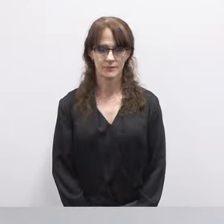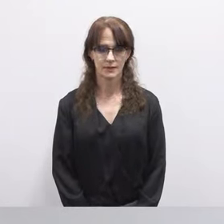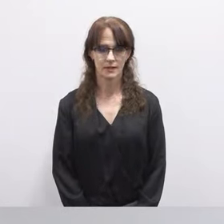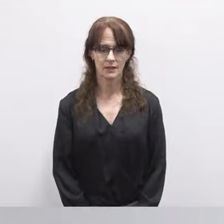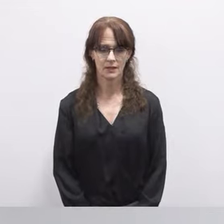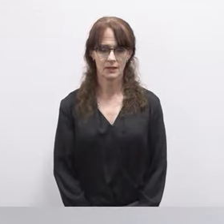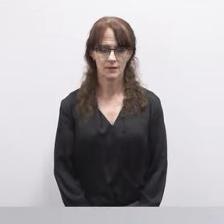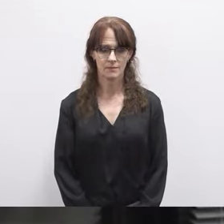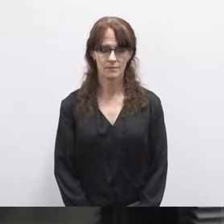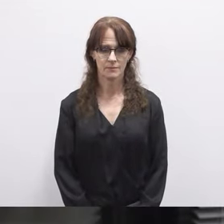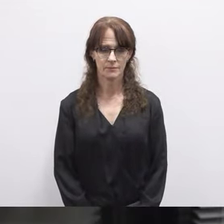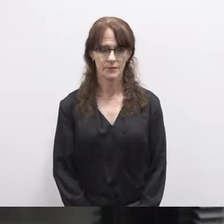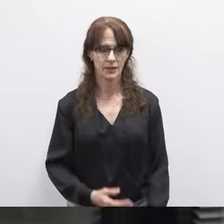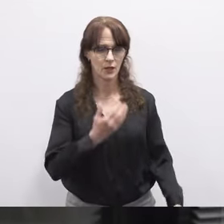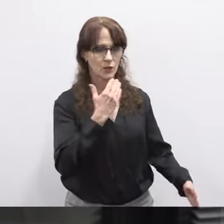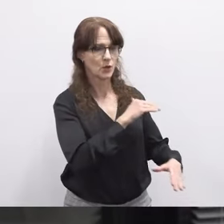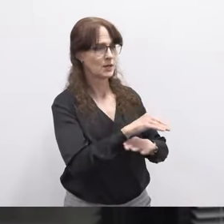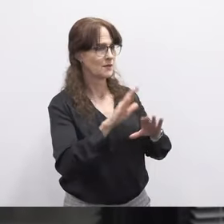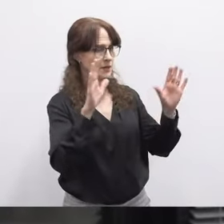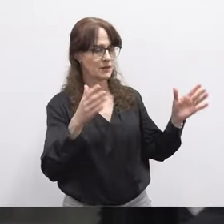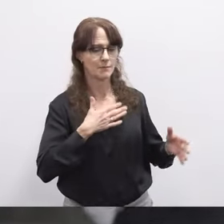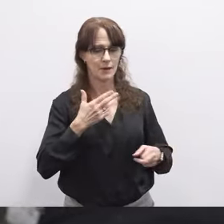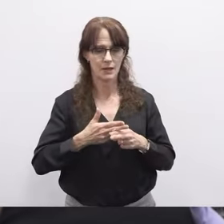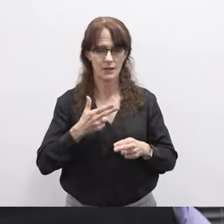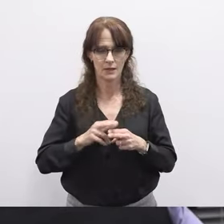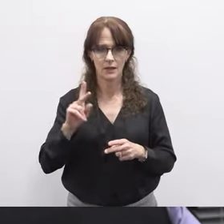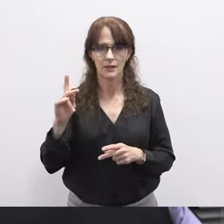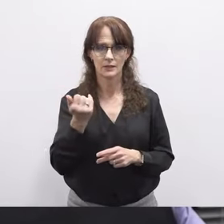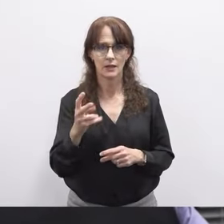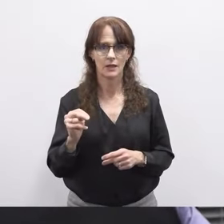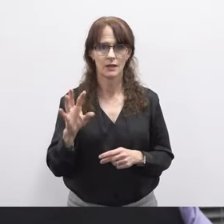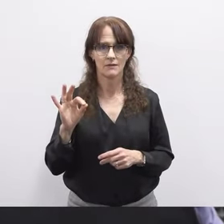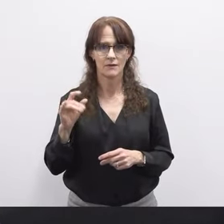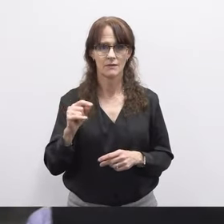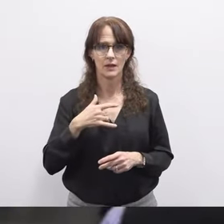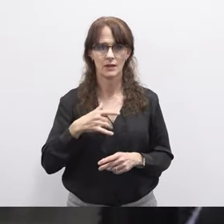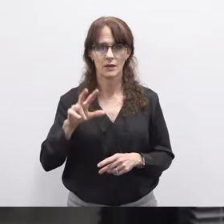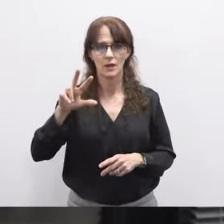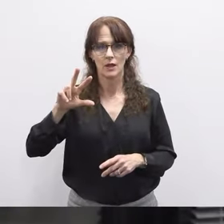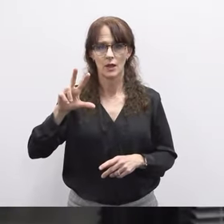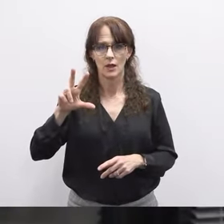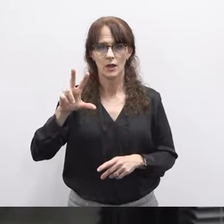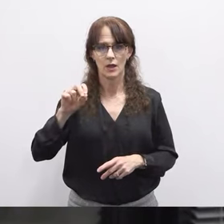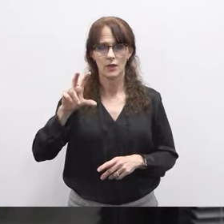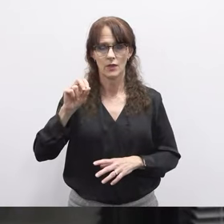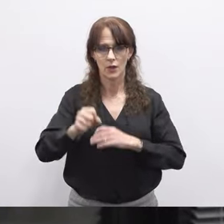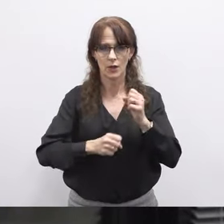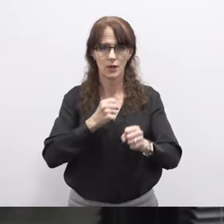Okay. Hi, good evening. Good evening. My name is Karen Foote. I am a 30-year